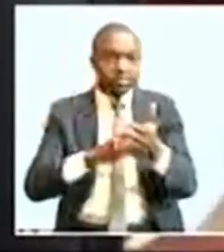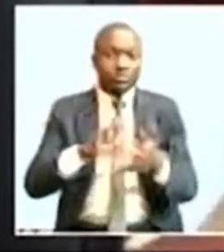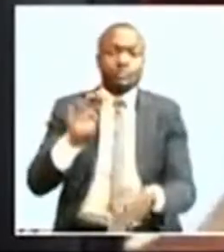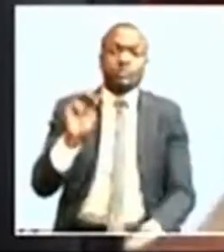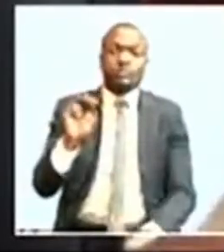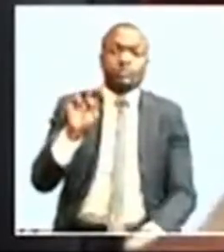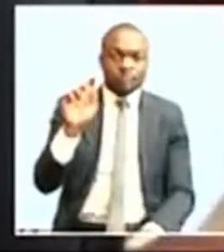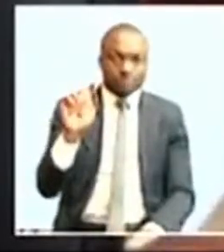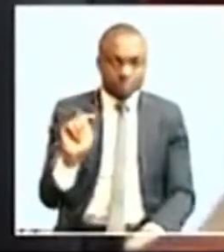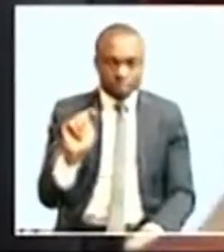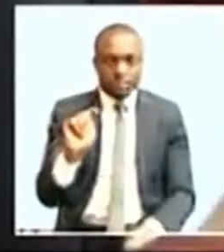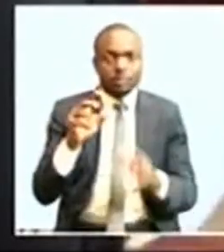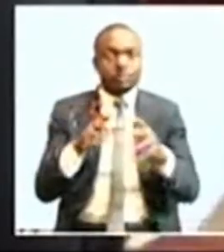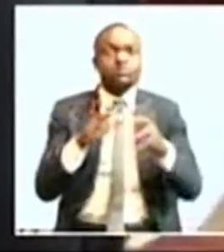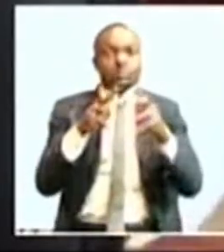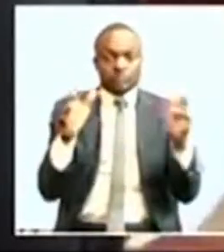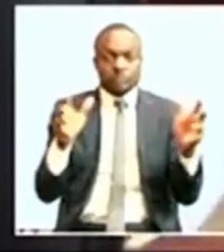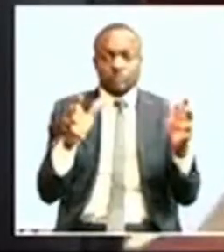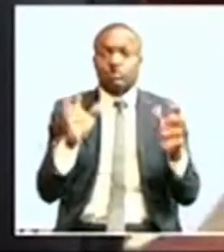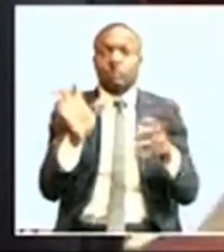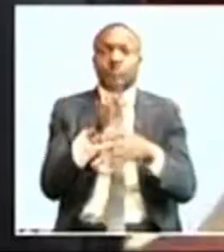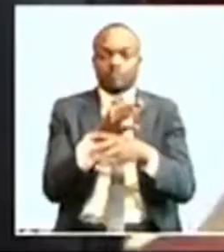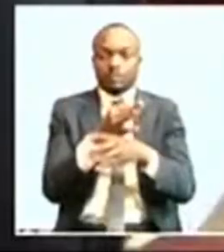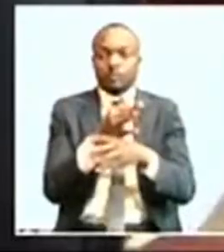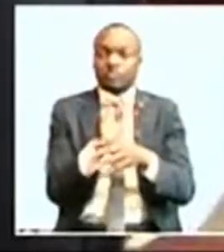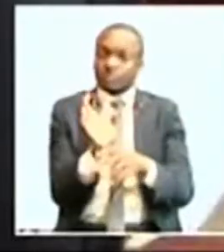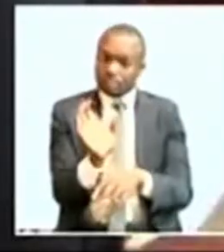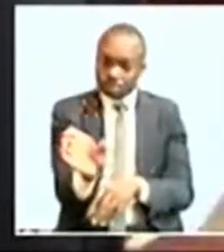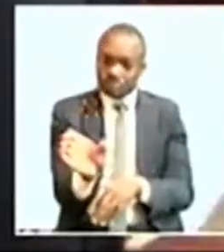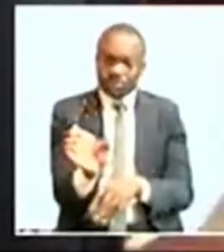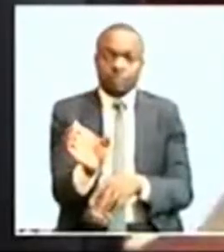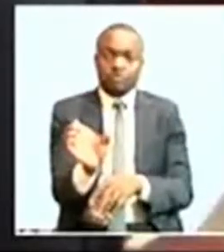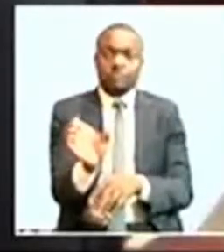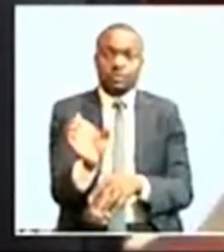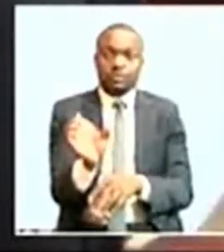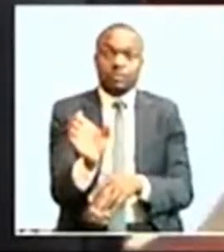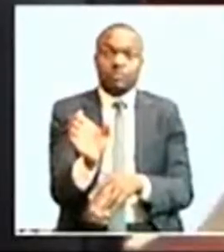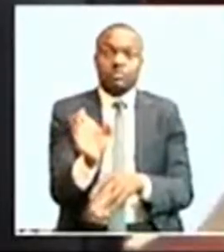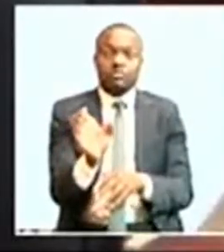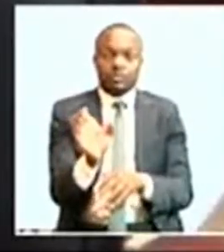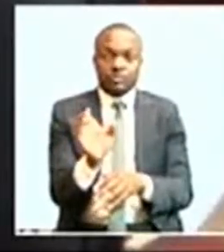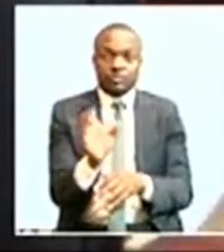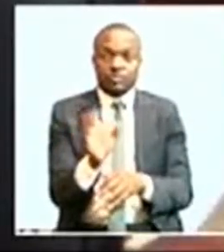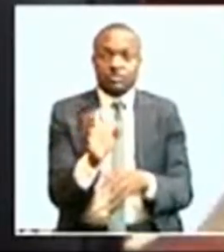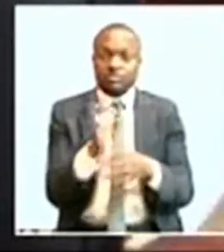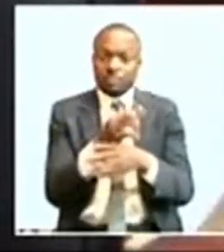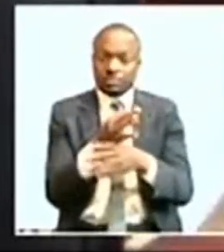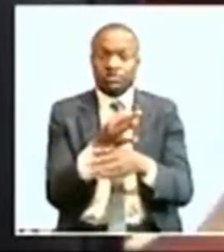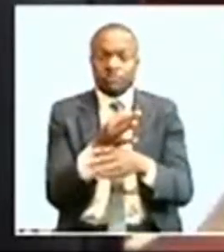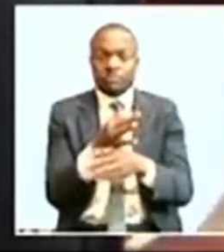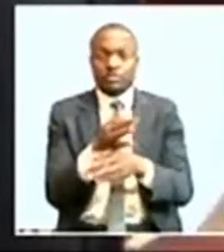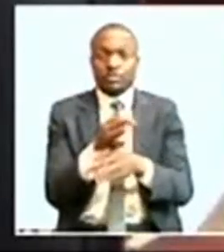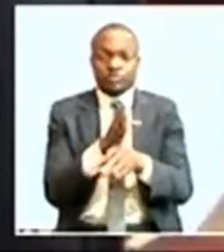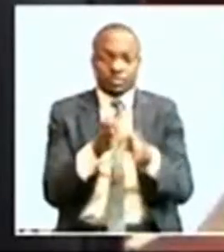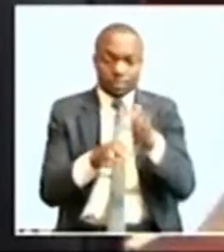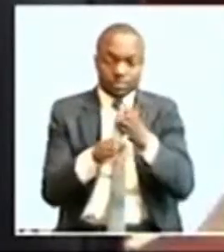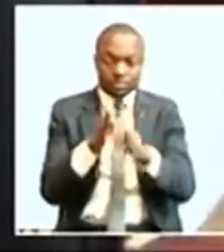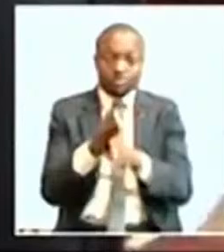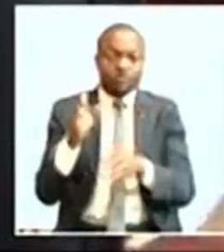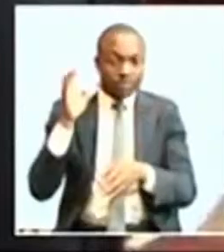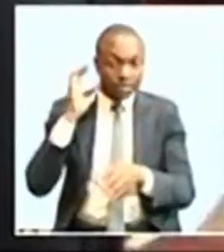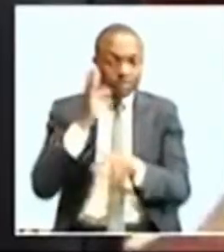tons. By boosting aquaculture and growth and sustainable capture fisheries from the capacity building that we are likely to